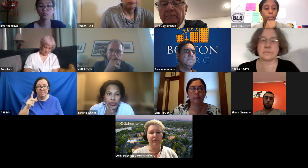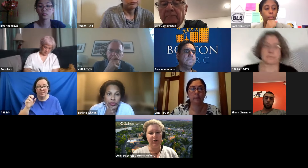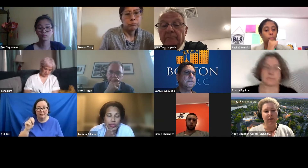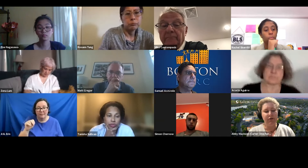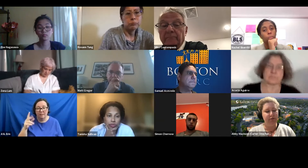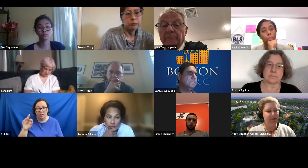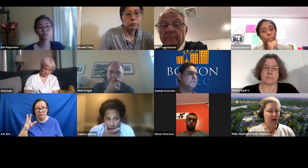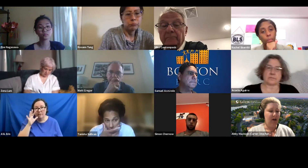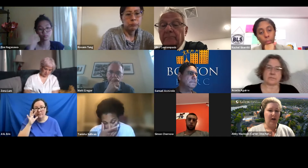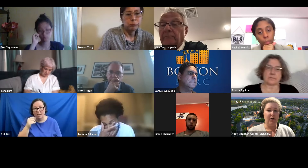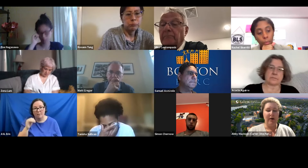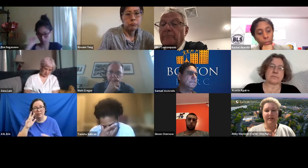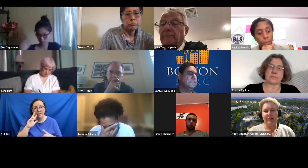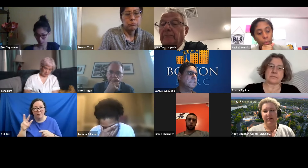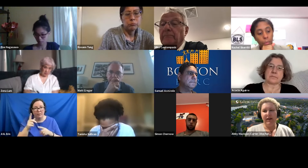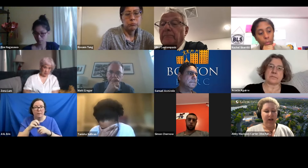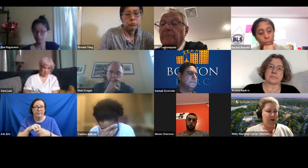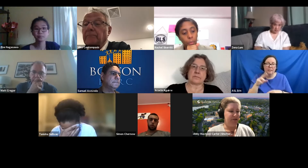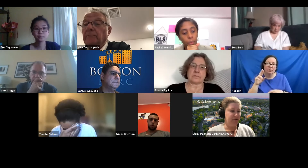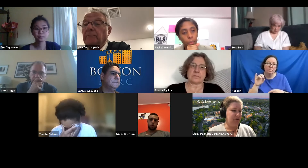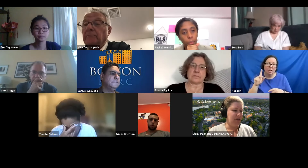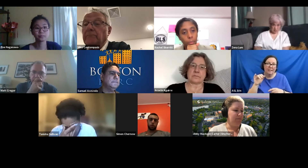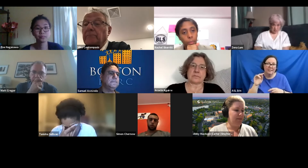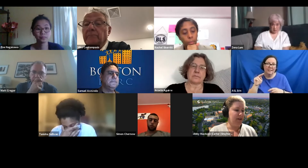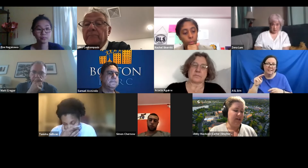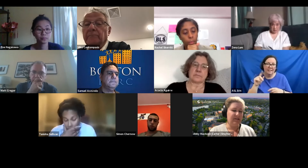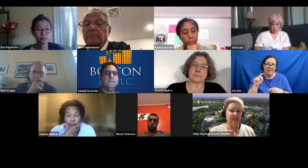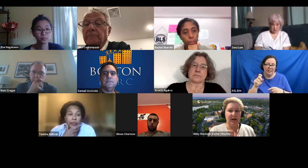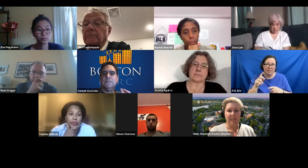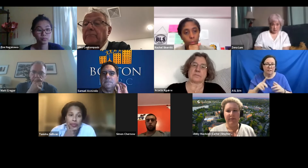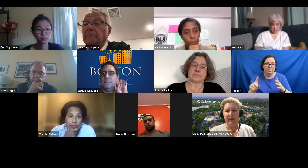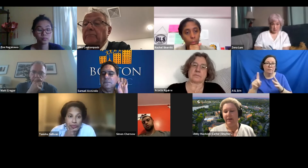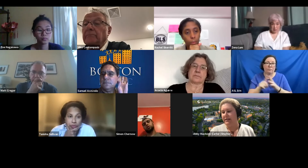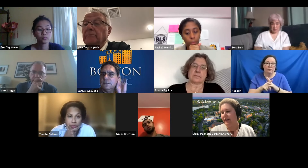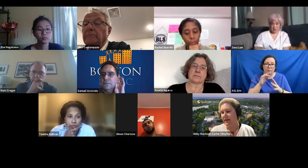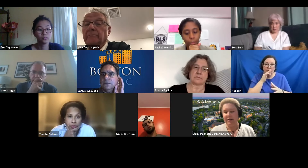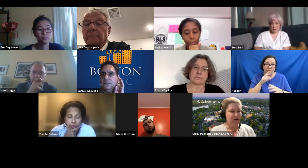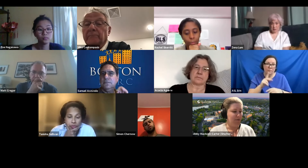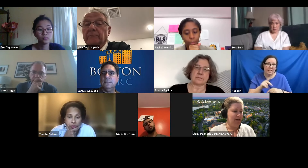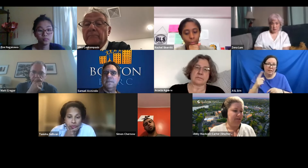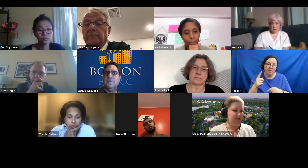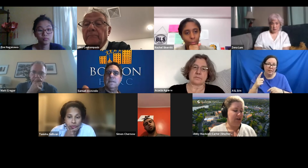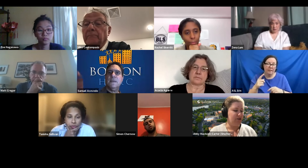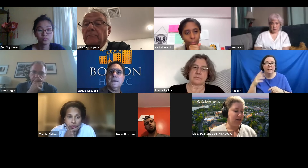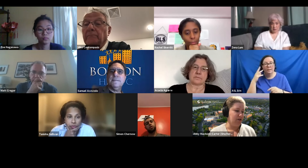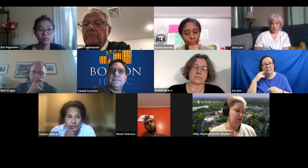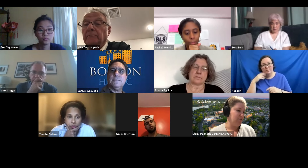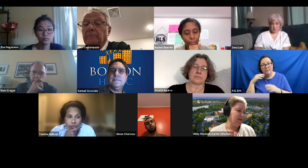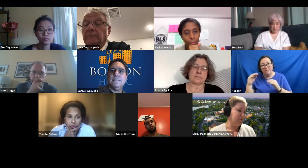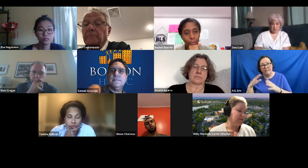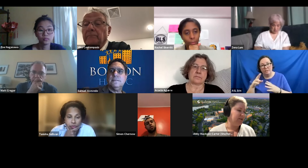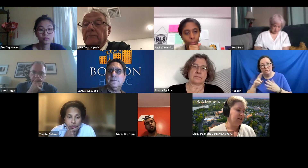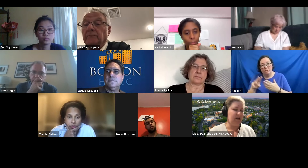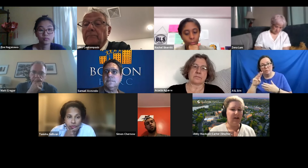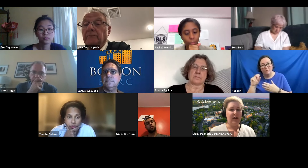of a 3-year-old who's a rising K1 student in BPS. I have about a decade under my belt as an educator at